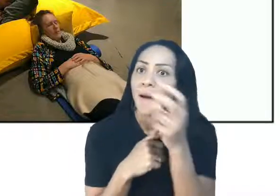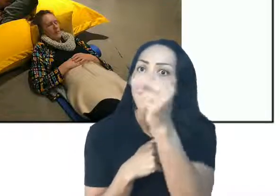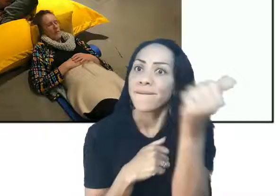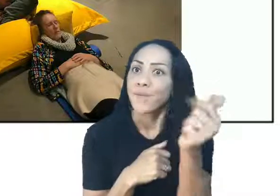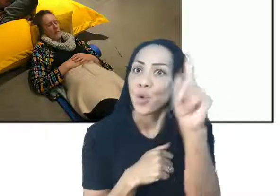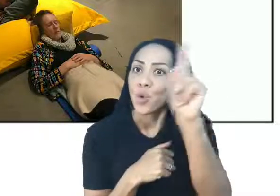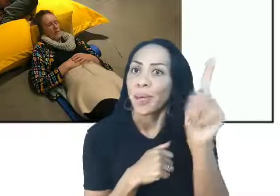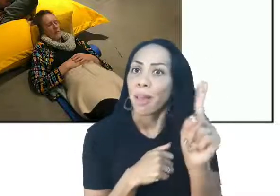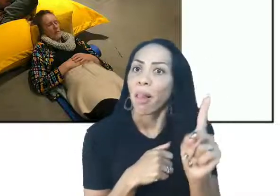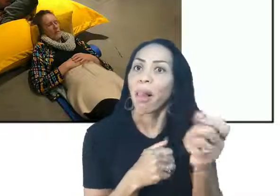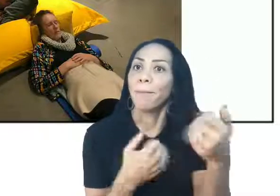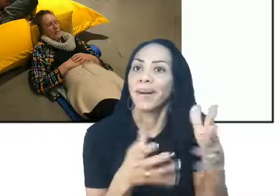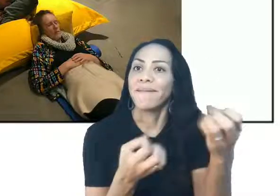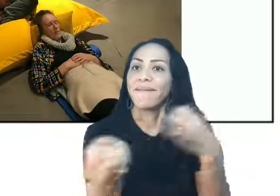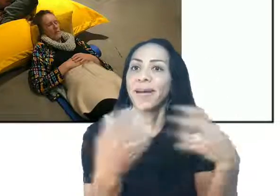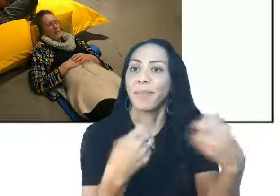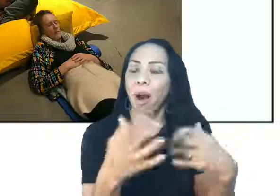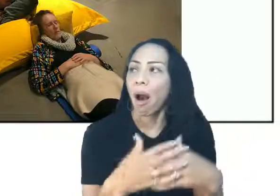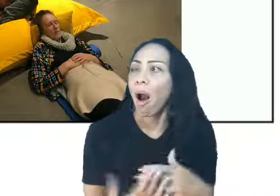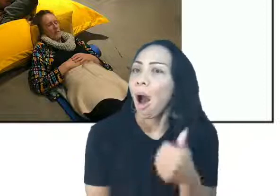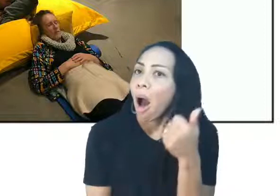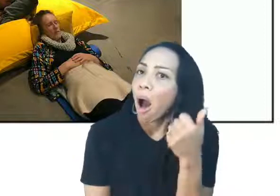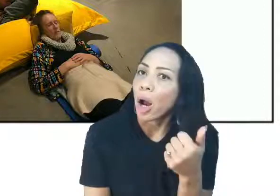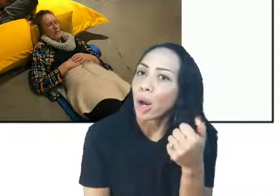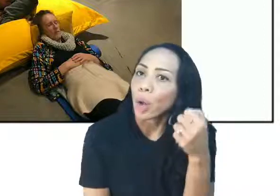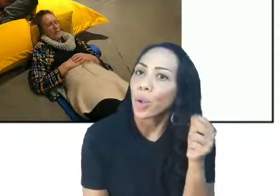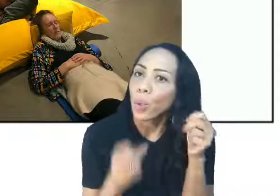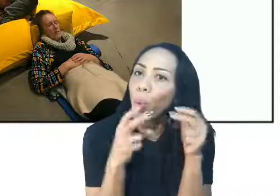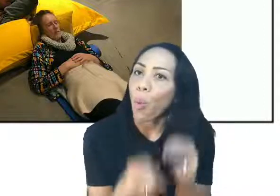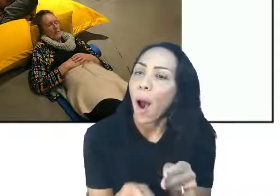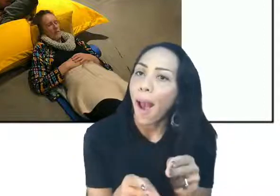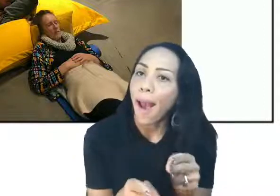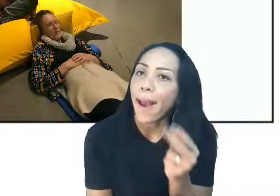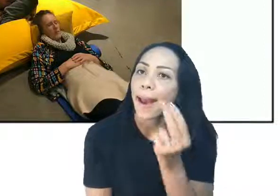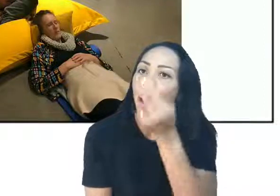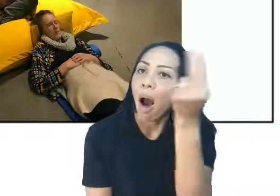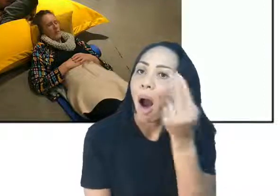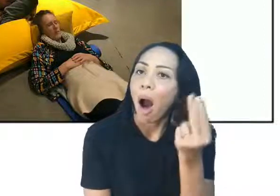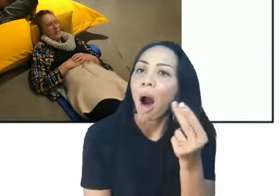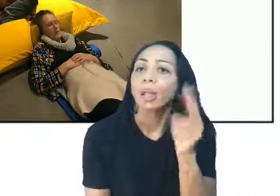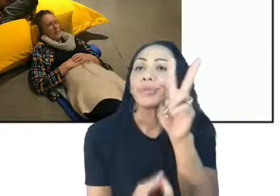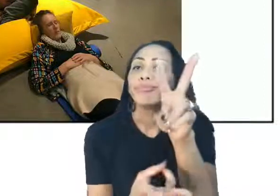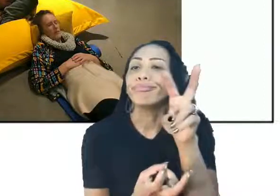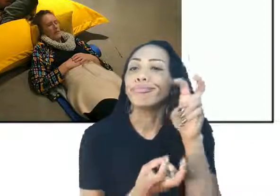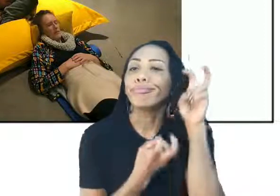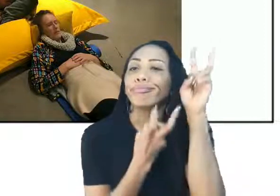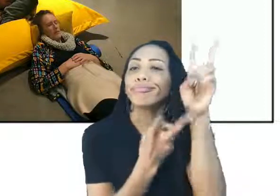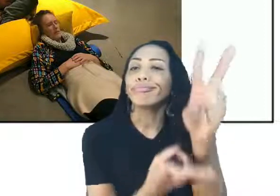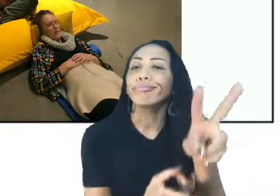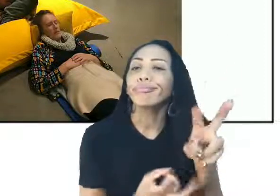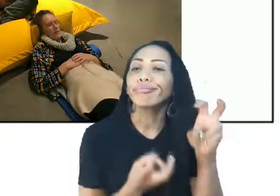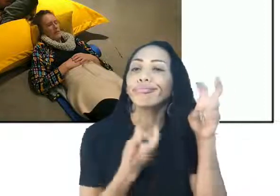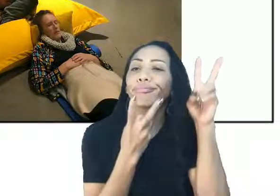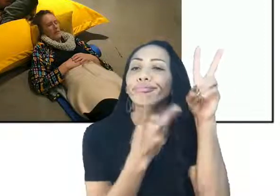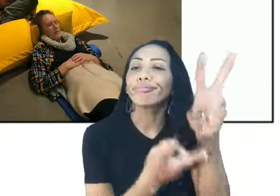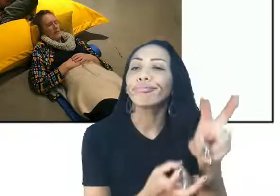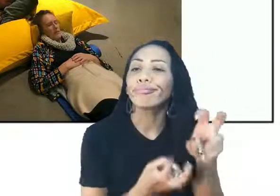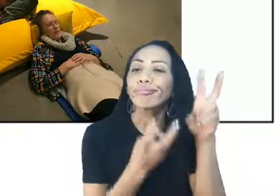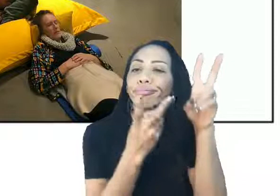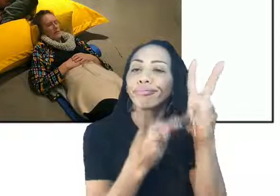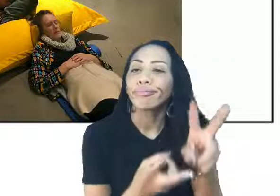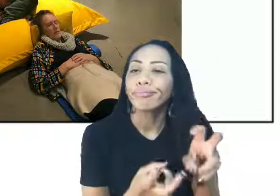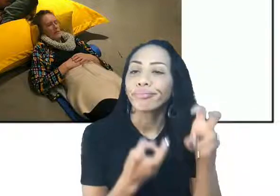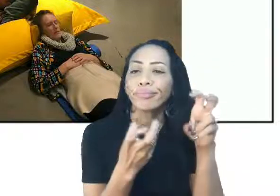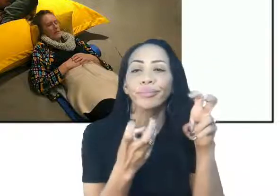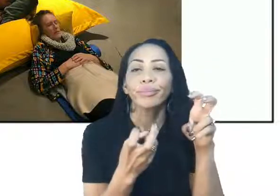afterwards were, it was a great way to experience art, slow and in depth, a really different way to spend time in a gallery, a nice,